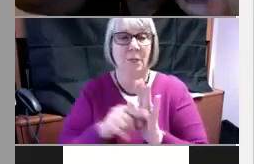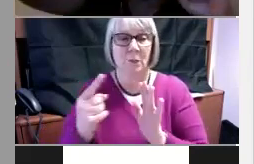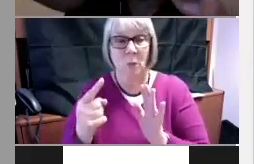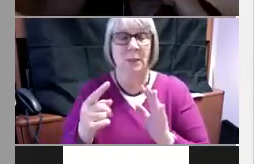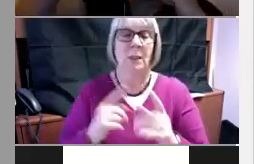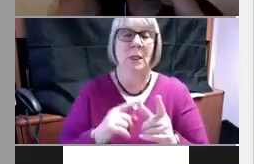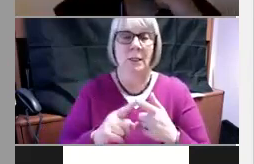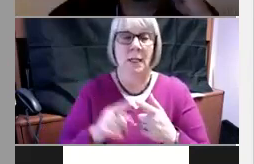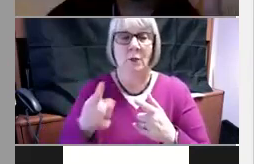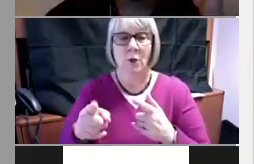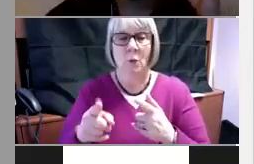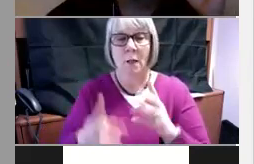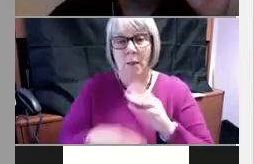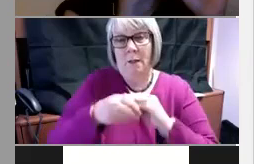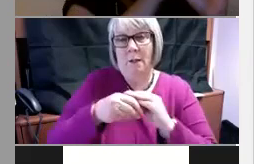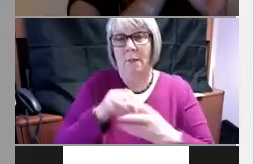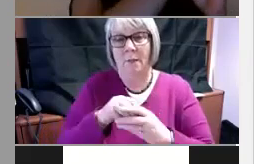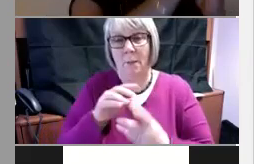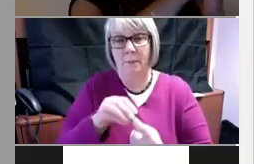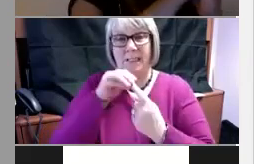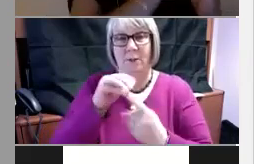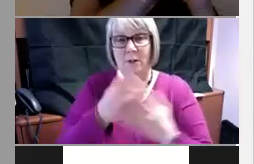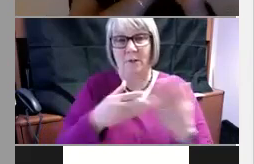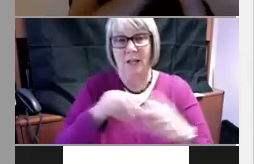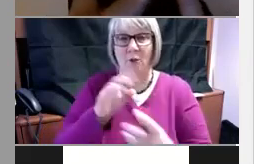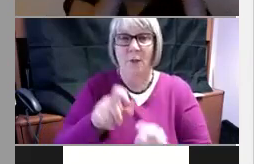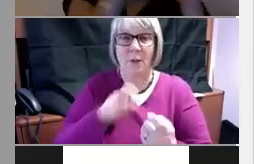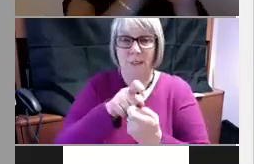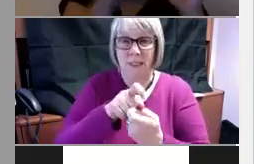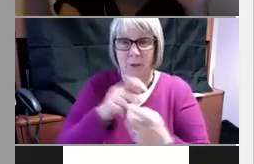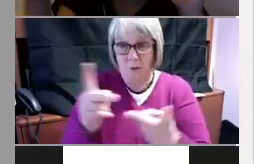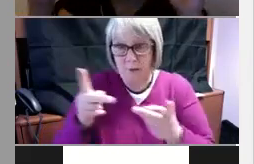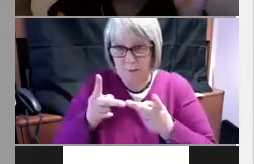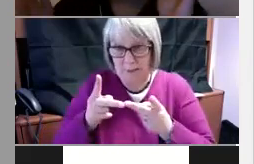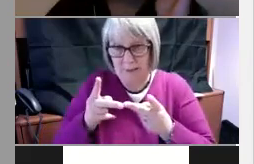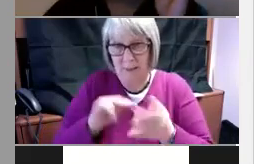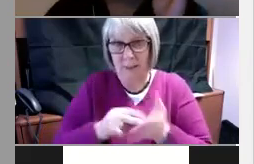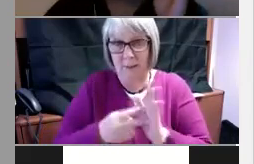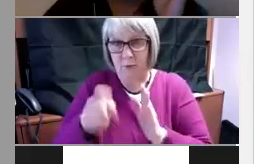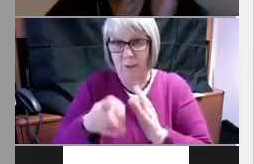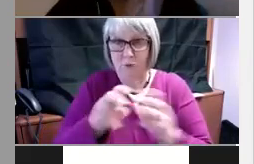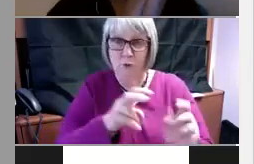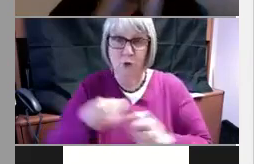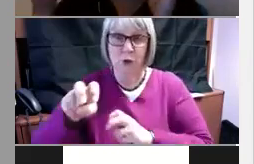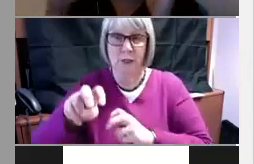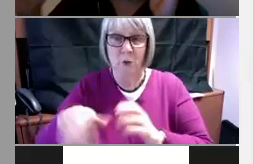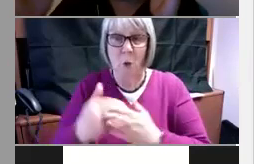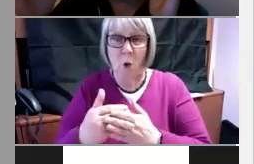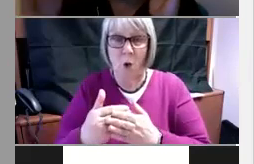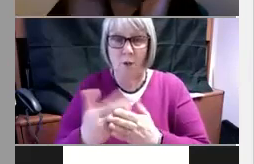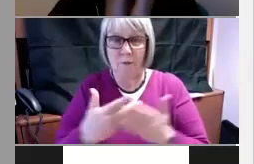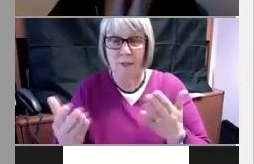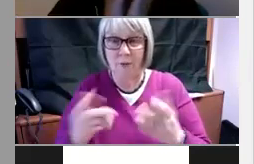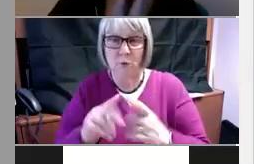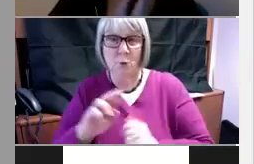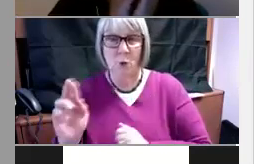to insert that particular element at a particular location. That meant that we need to shift all our elements to the